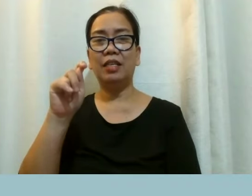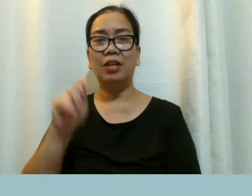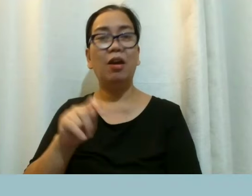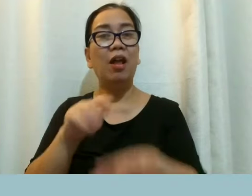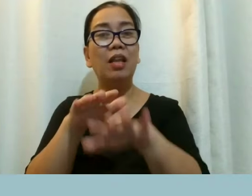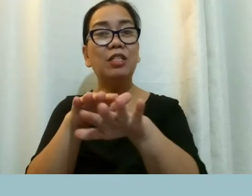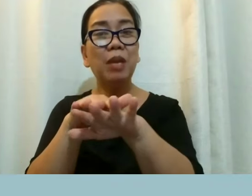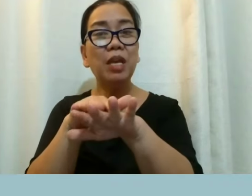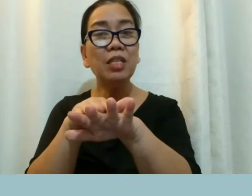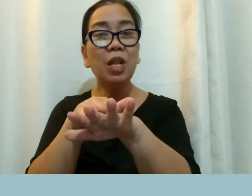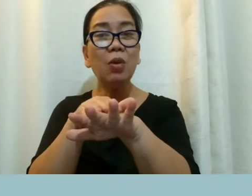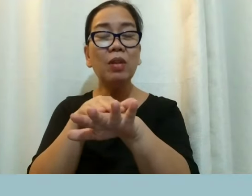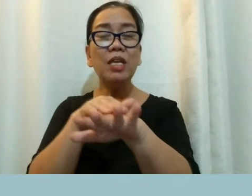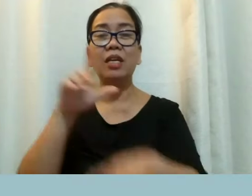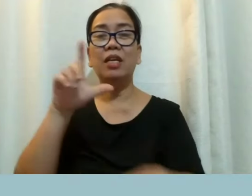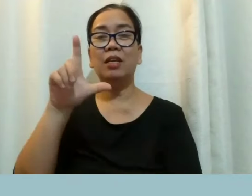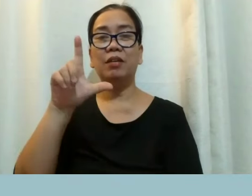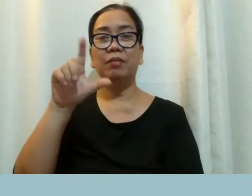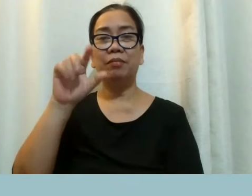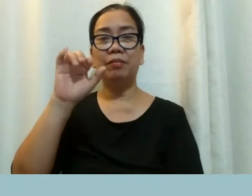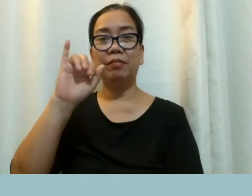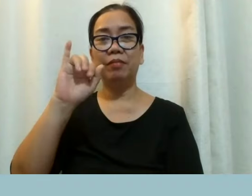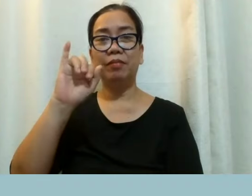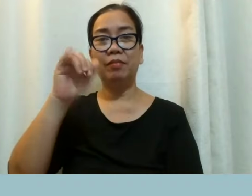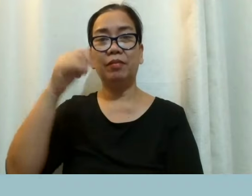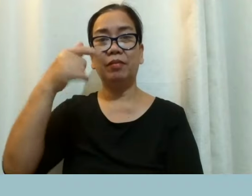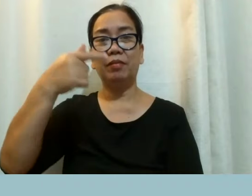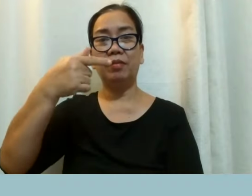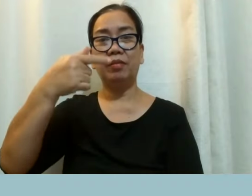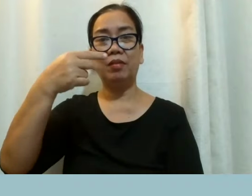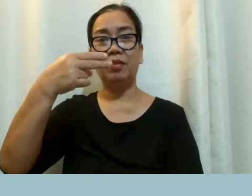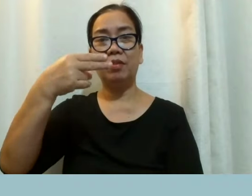light. Let's make it slowly.